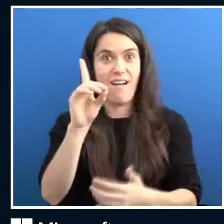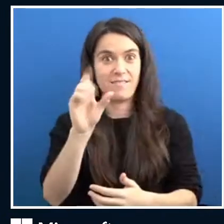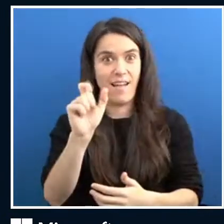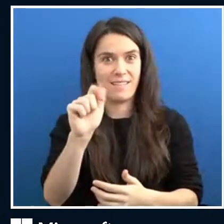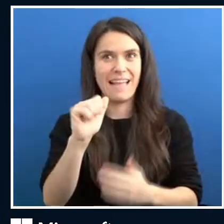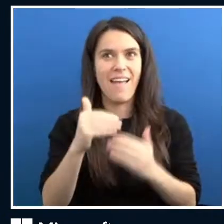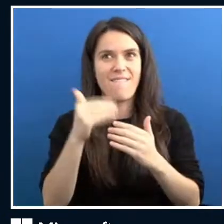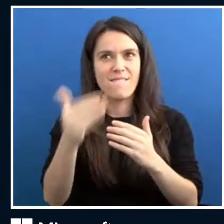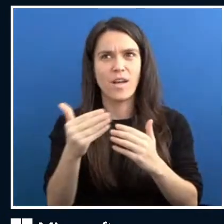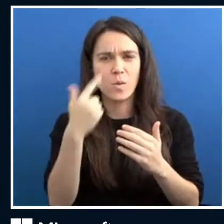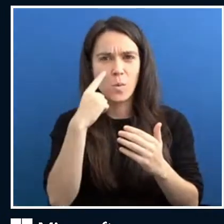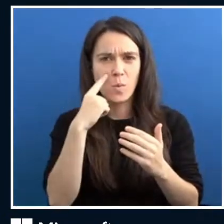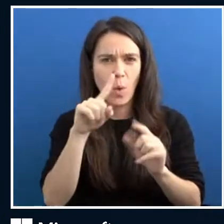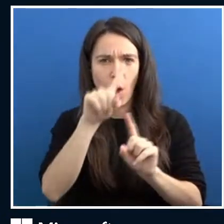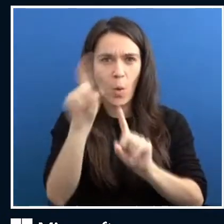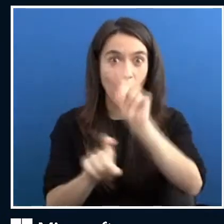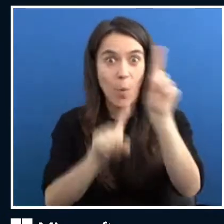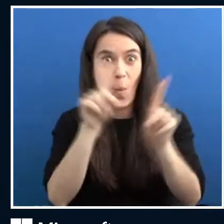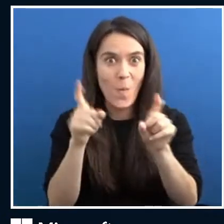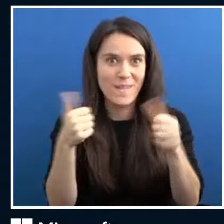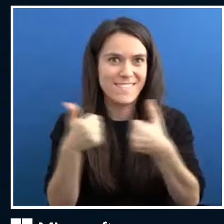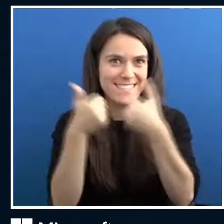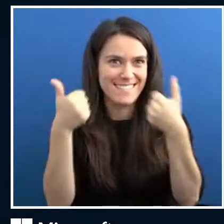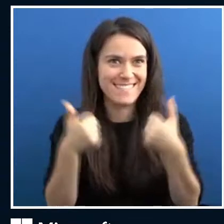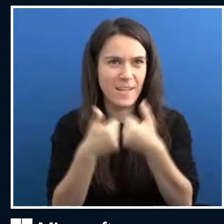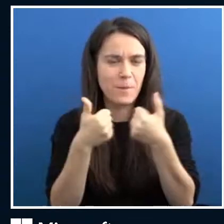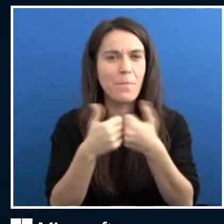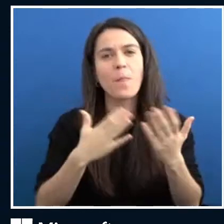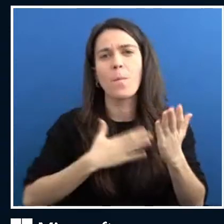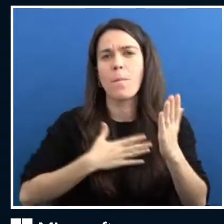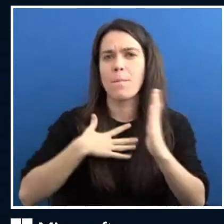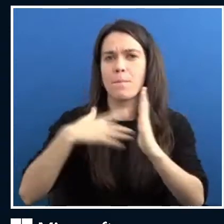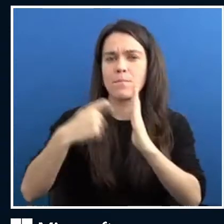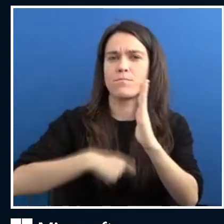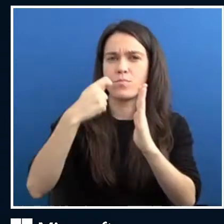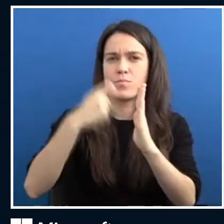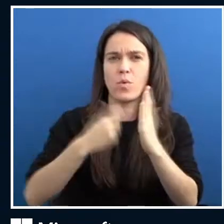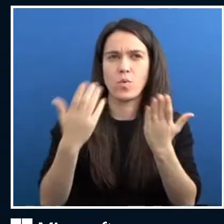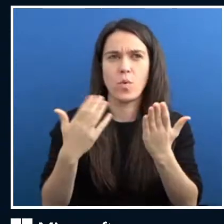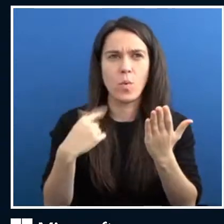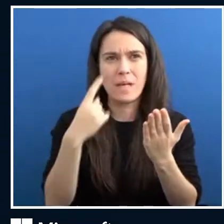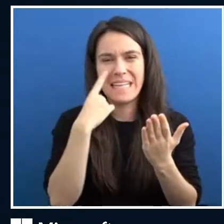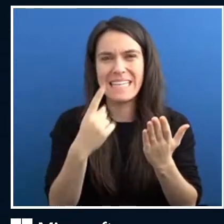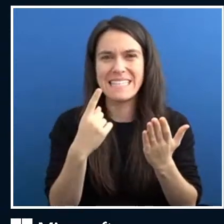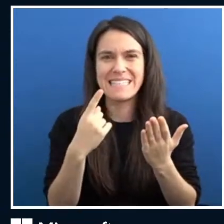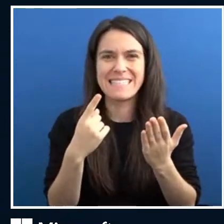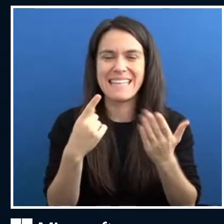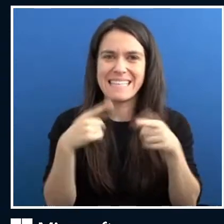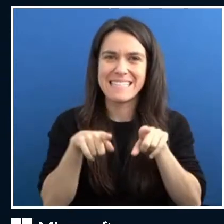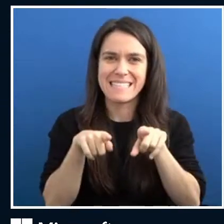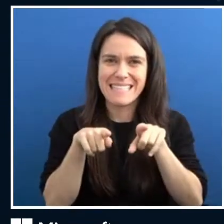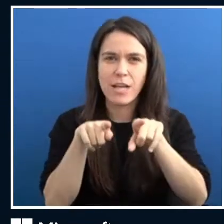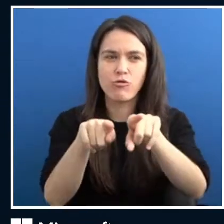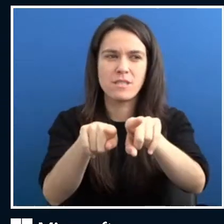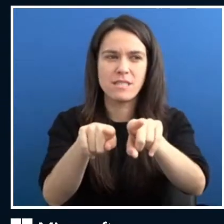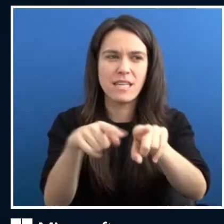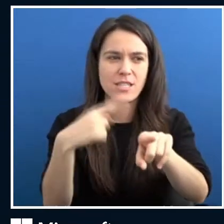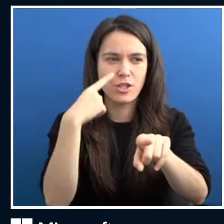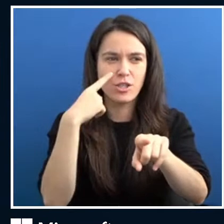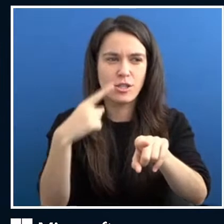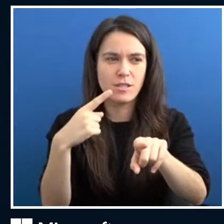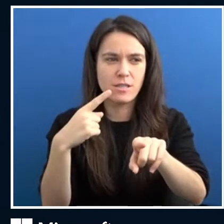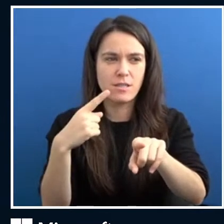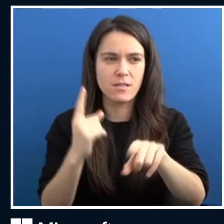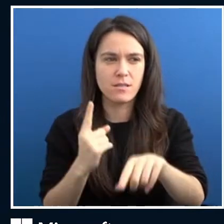I used PICKLE in my project. Usually we use PICKLE for byte synchronization and data science. So usually what PICKLE